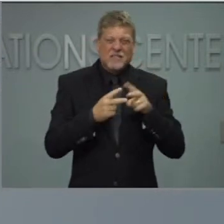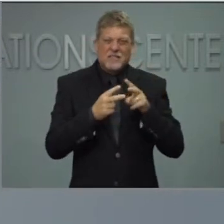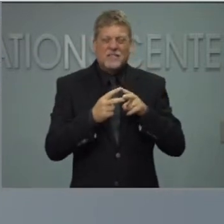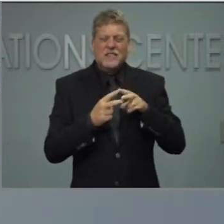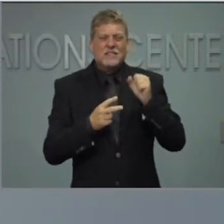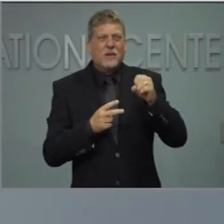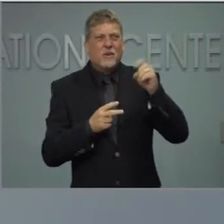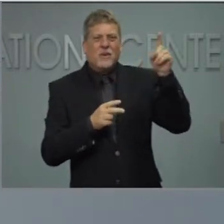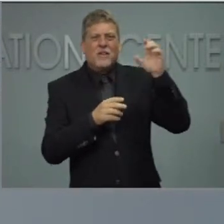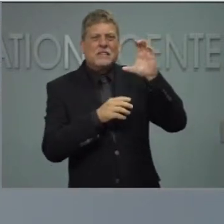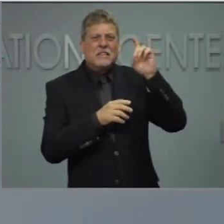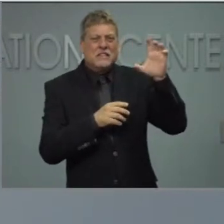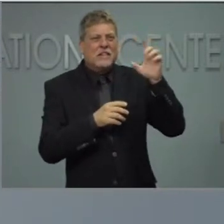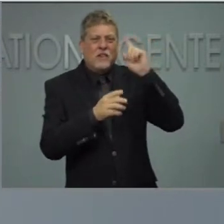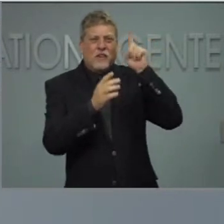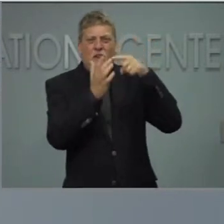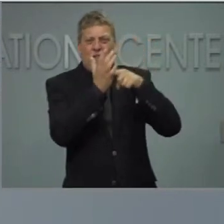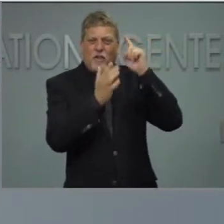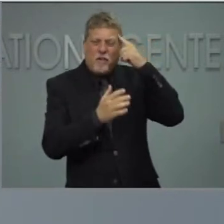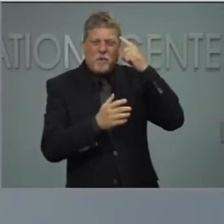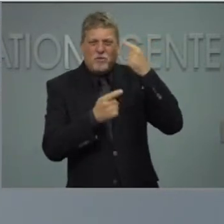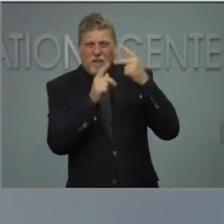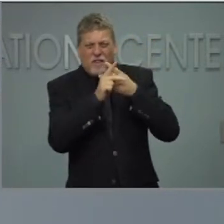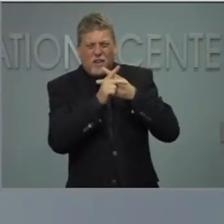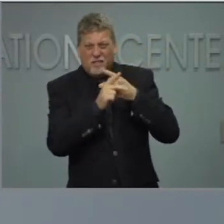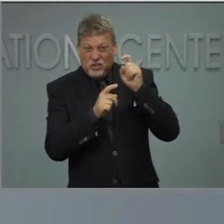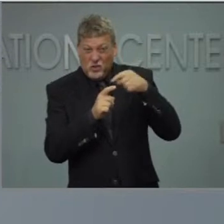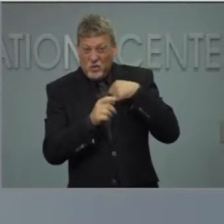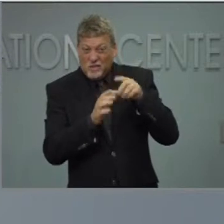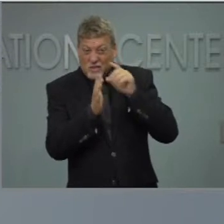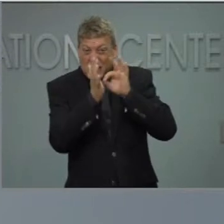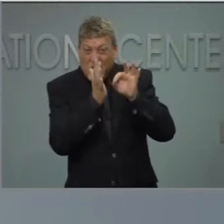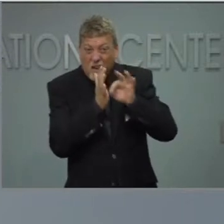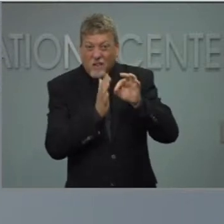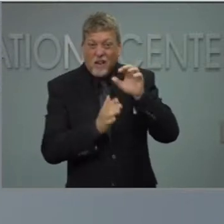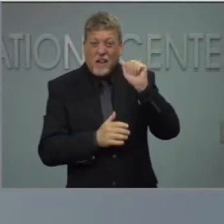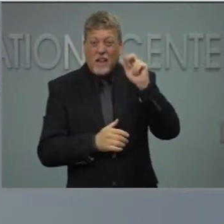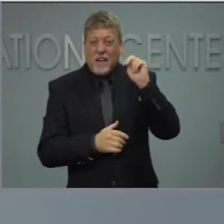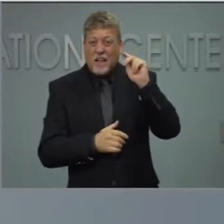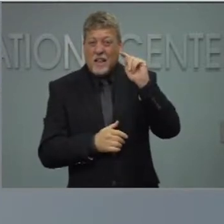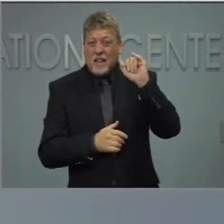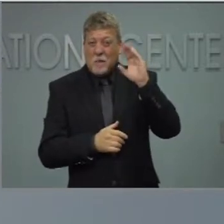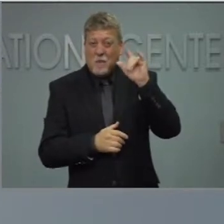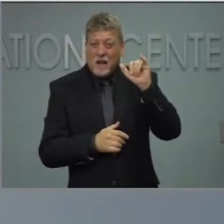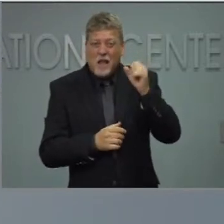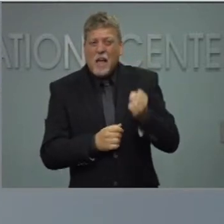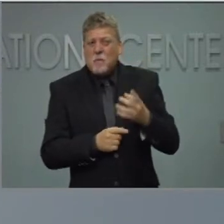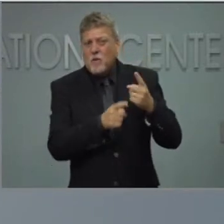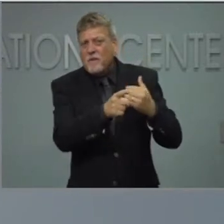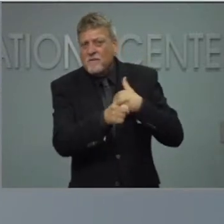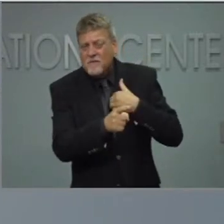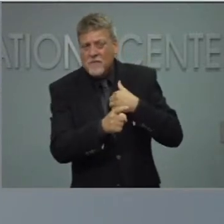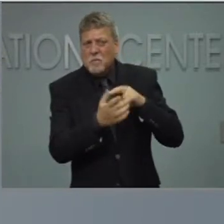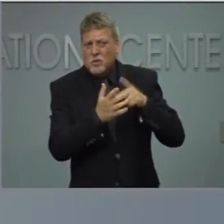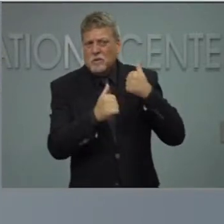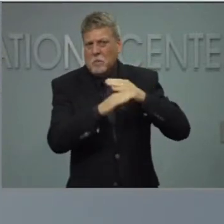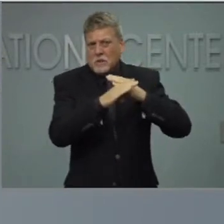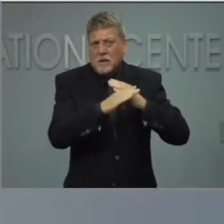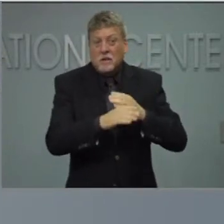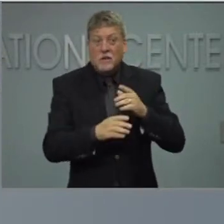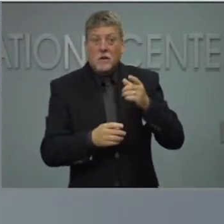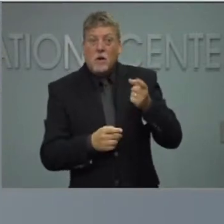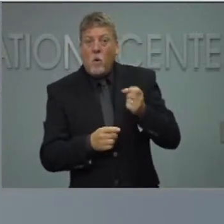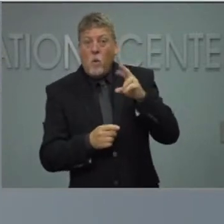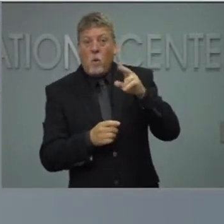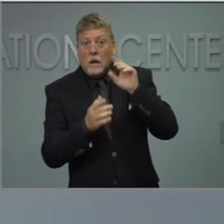want to be tracking over time. Is it antibodies? Is it T cells? Is it something else to make sure that we have continued protection? Right now,